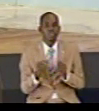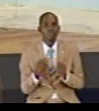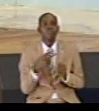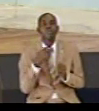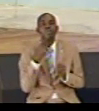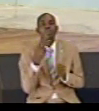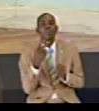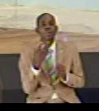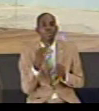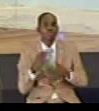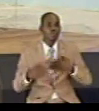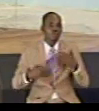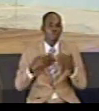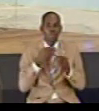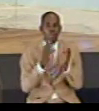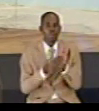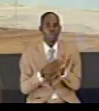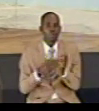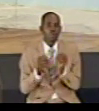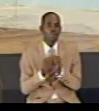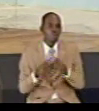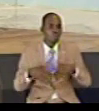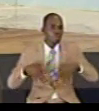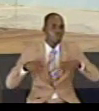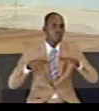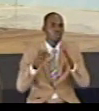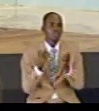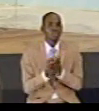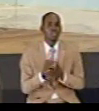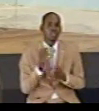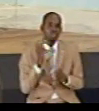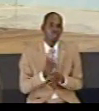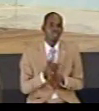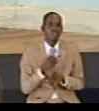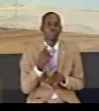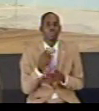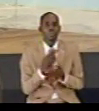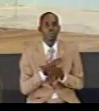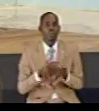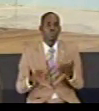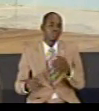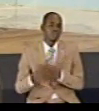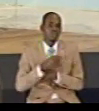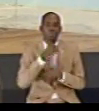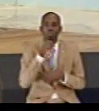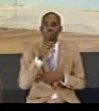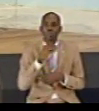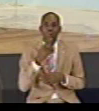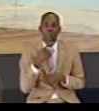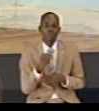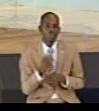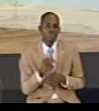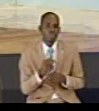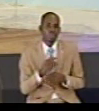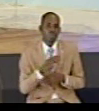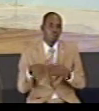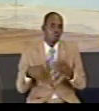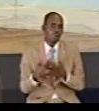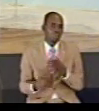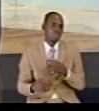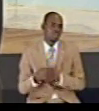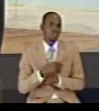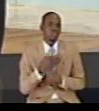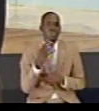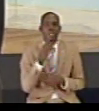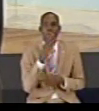the multitude, I kept the holy day, not holiday, the holy day. The people